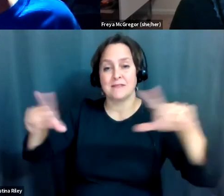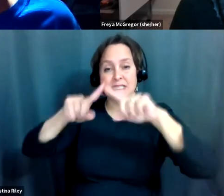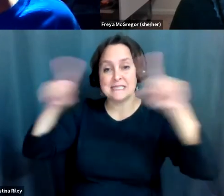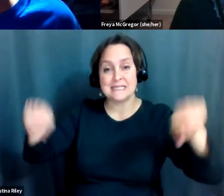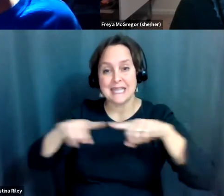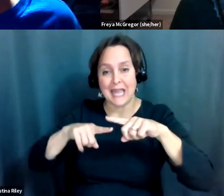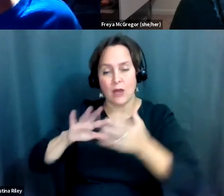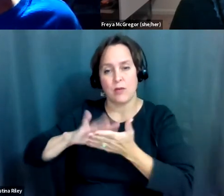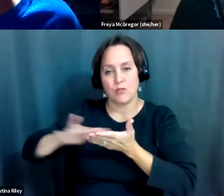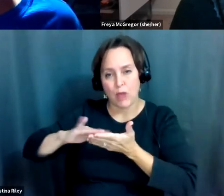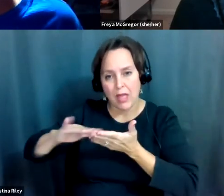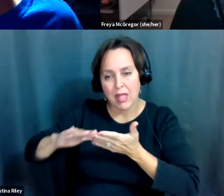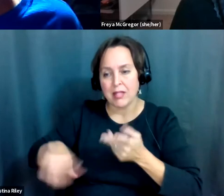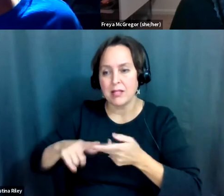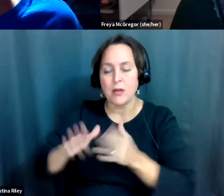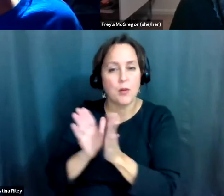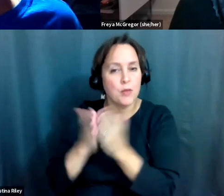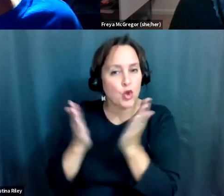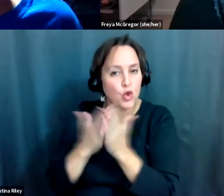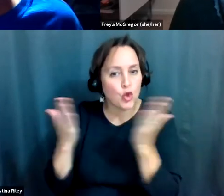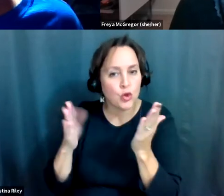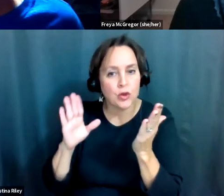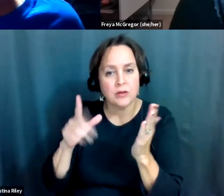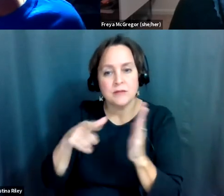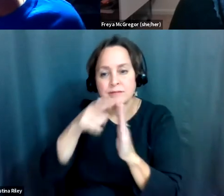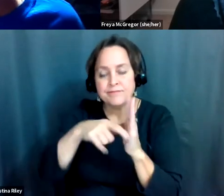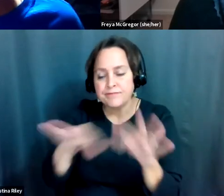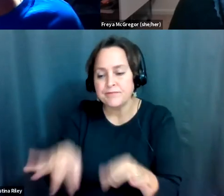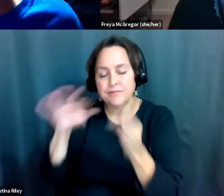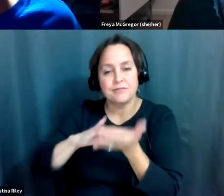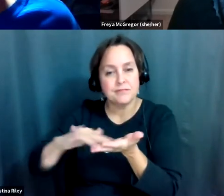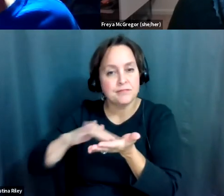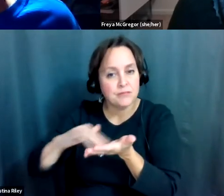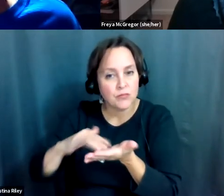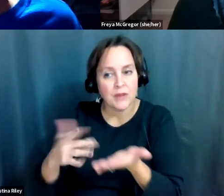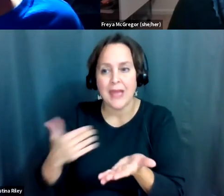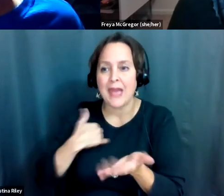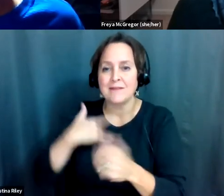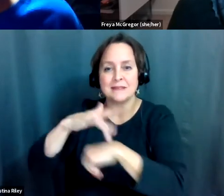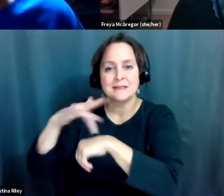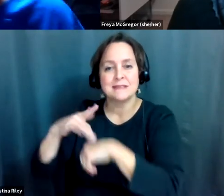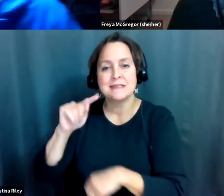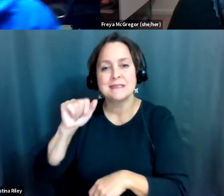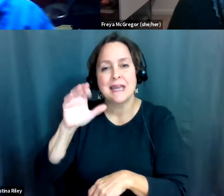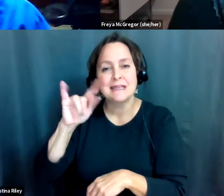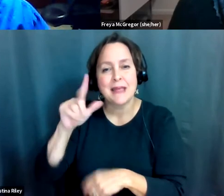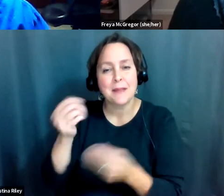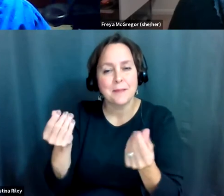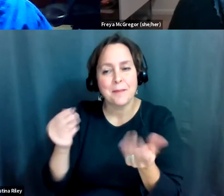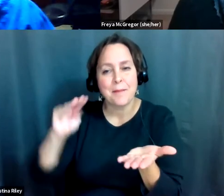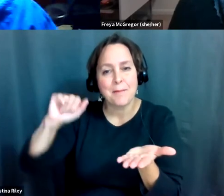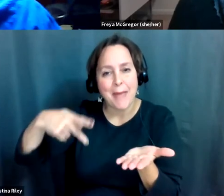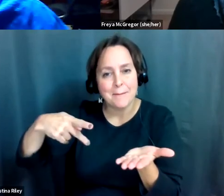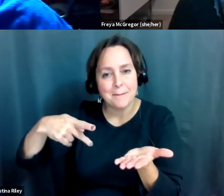signage, but also booklets describing the, uh, the layout of the place and even tactile maps, which is a, another whole